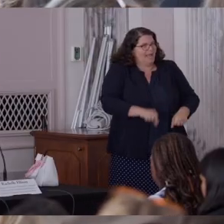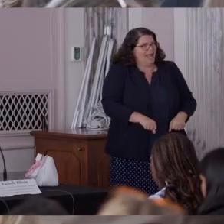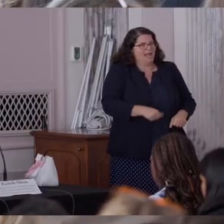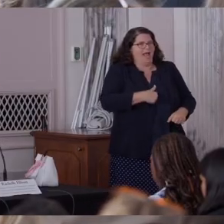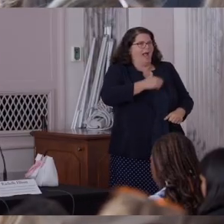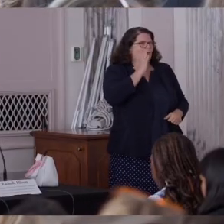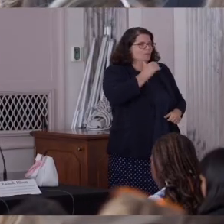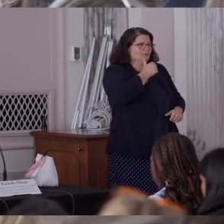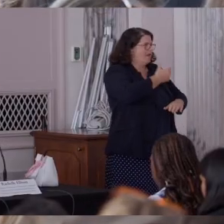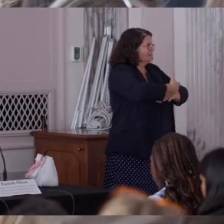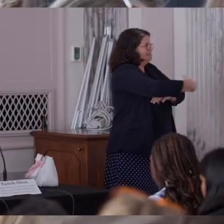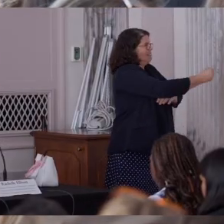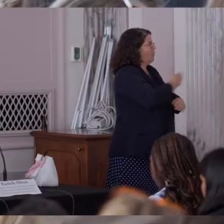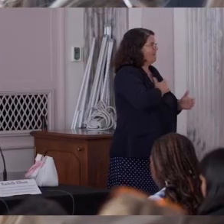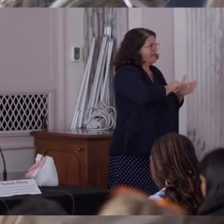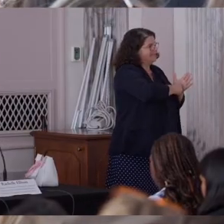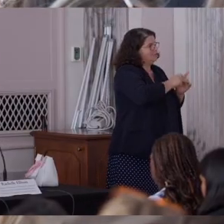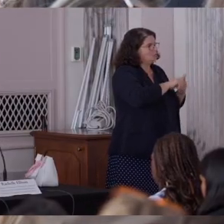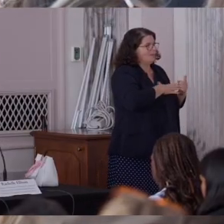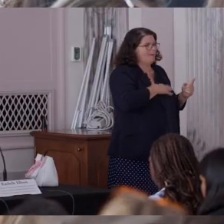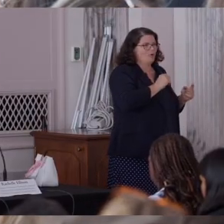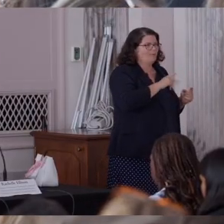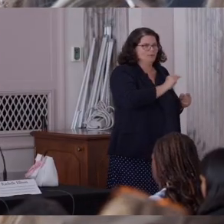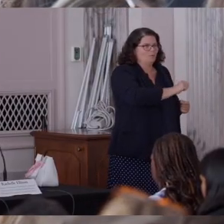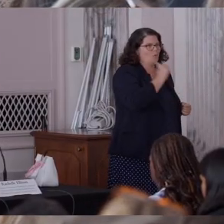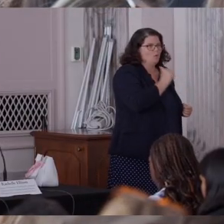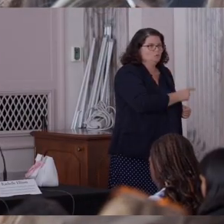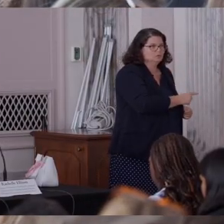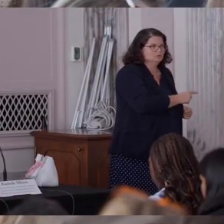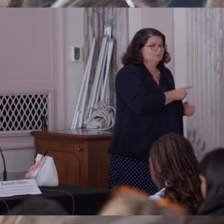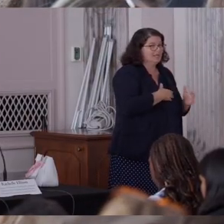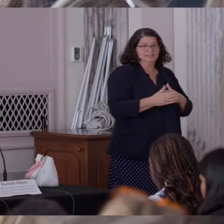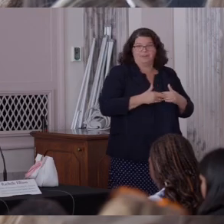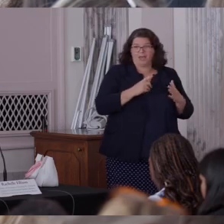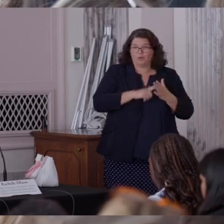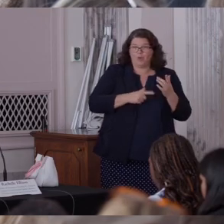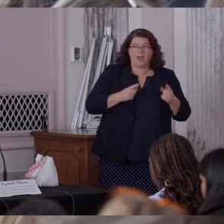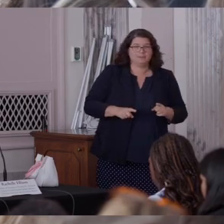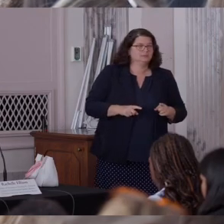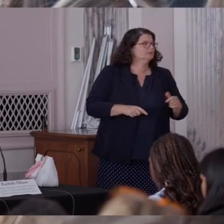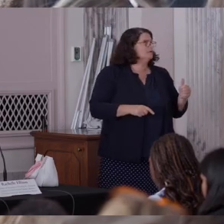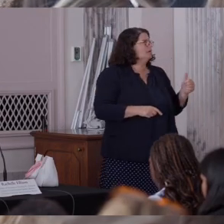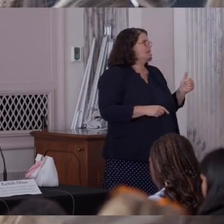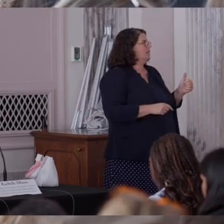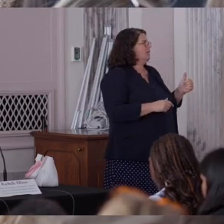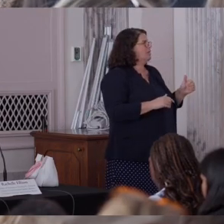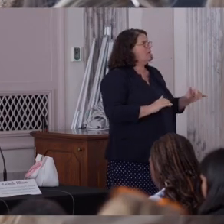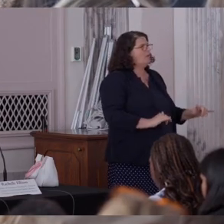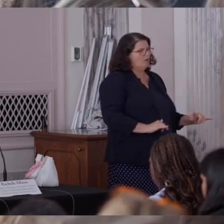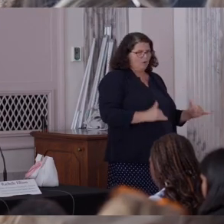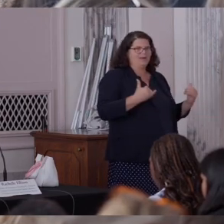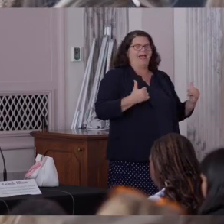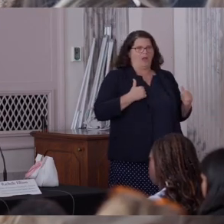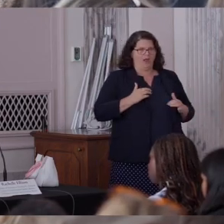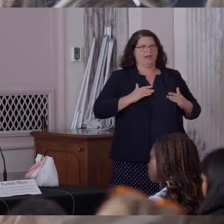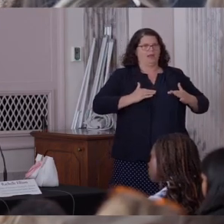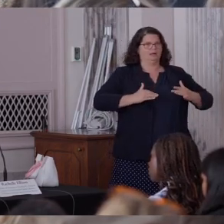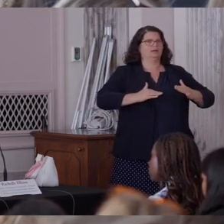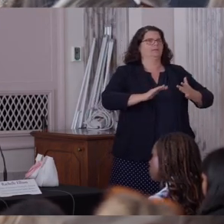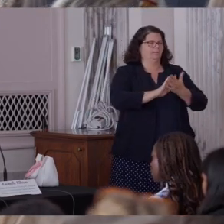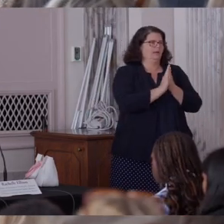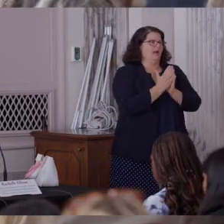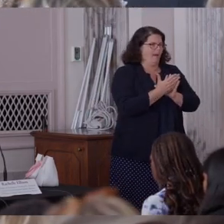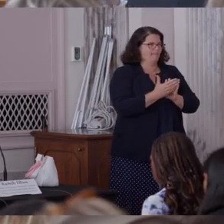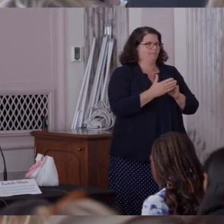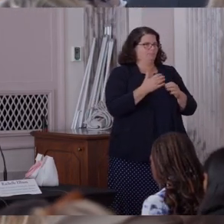my apartment no matter what happened. So that gives people the opportunity to become successful, productive members of society.